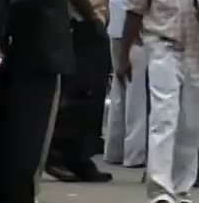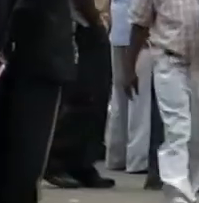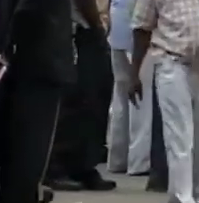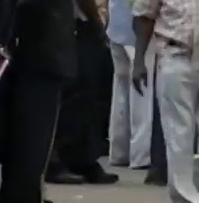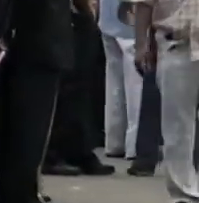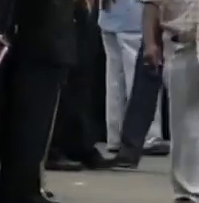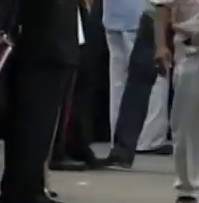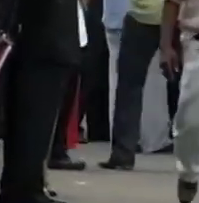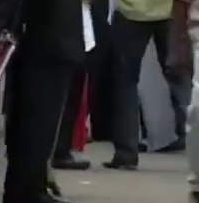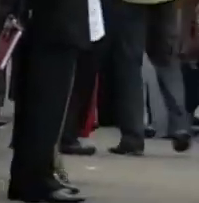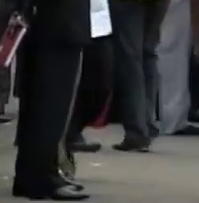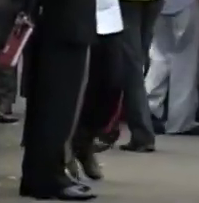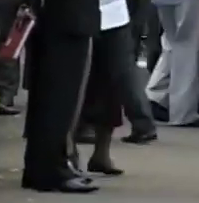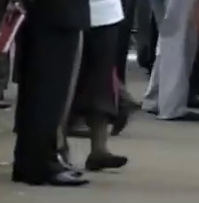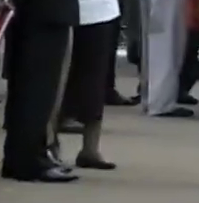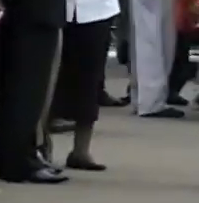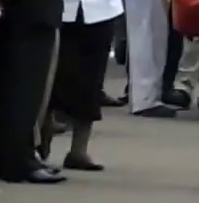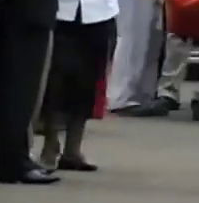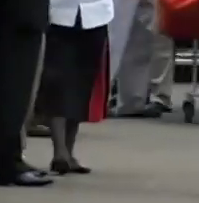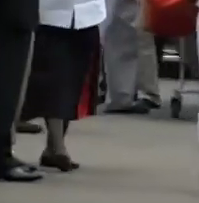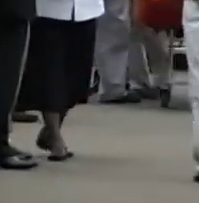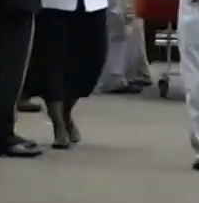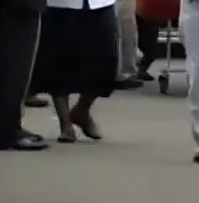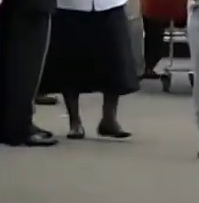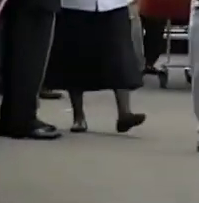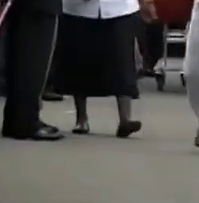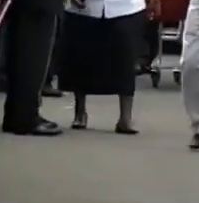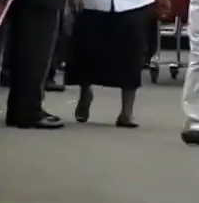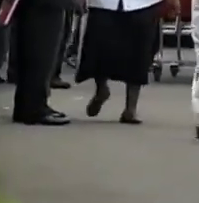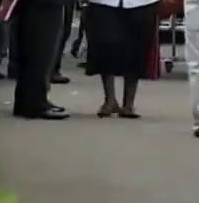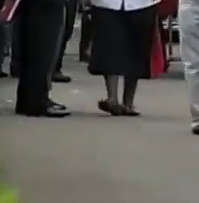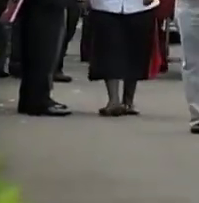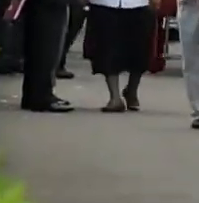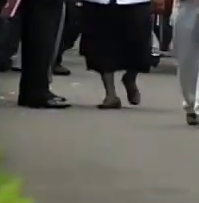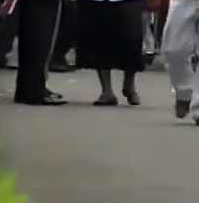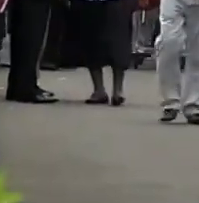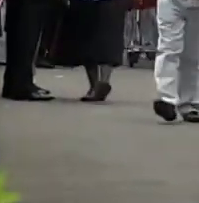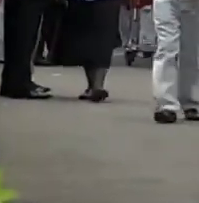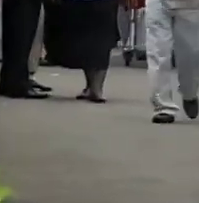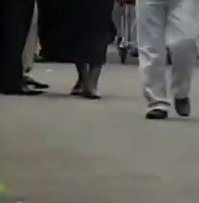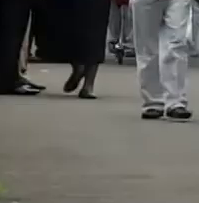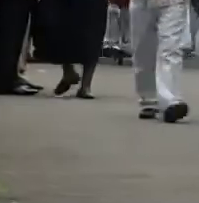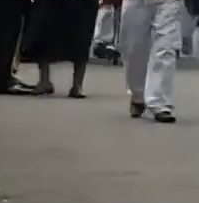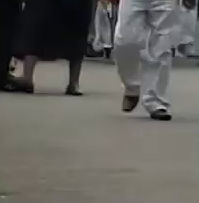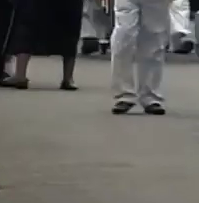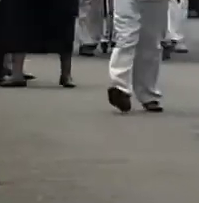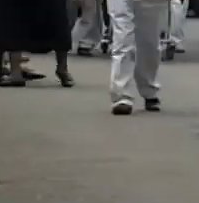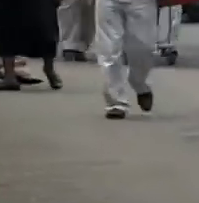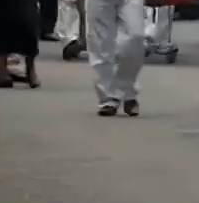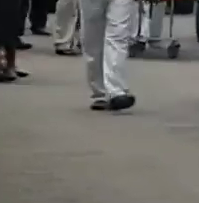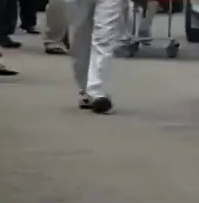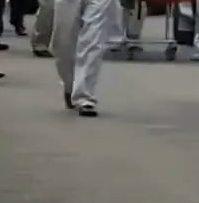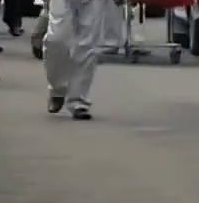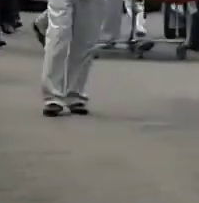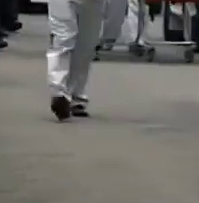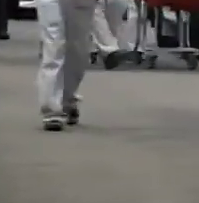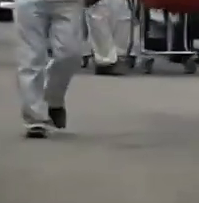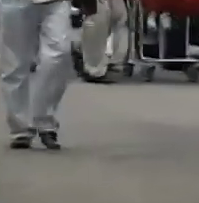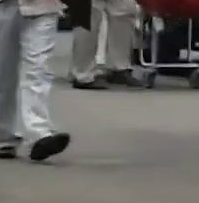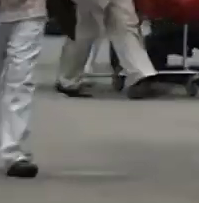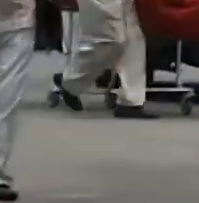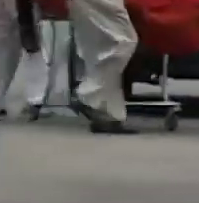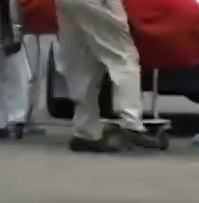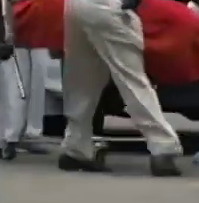Coming up, a parent's worst nightmare. Police combing the Cable Beach area this morning. They found the battered body of a young boy believed to be